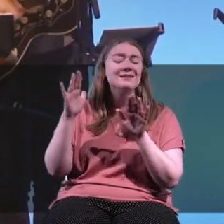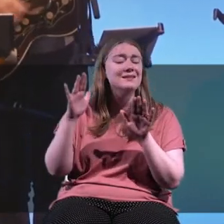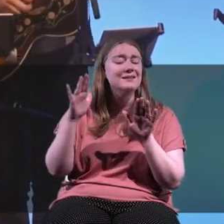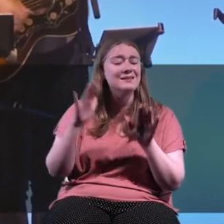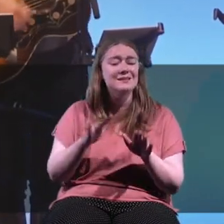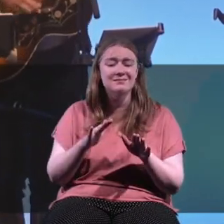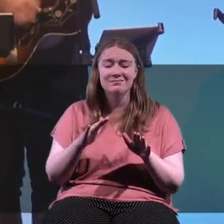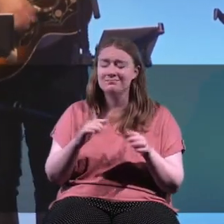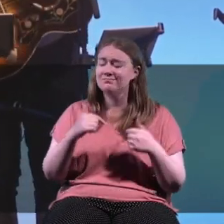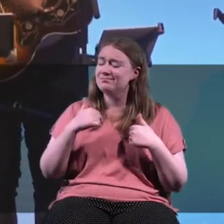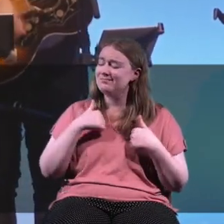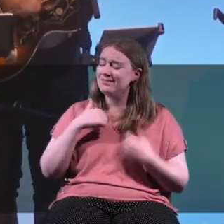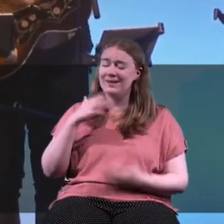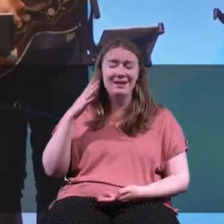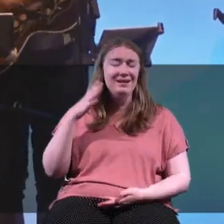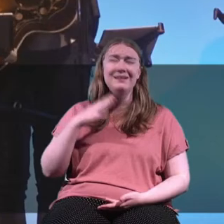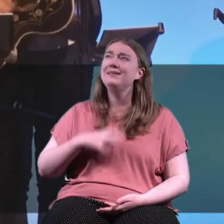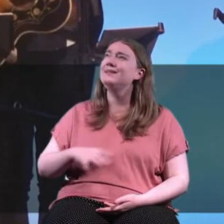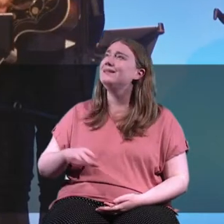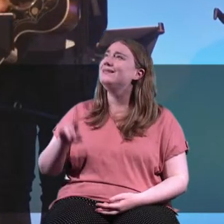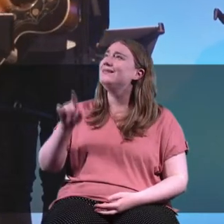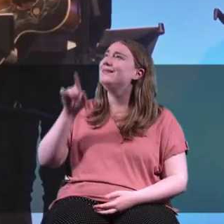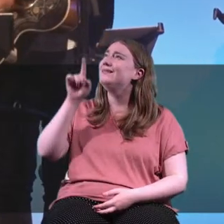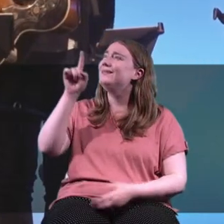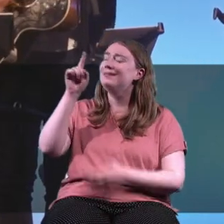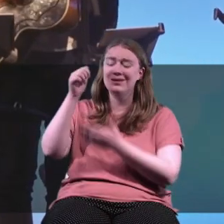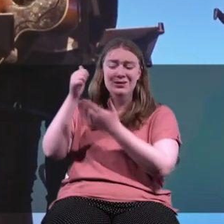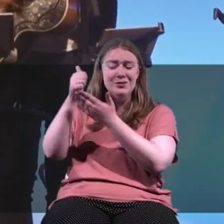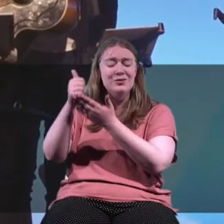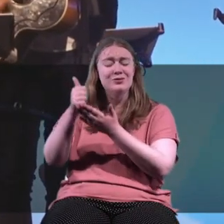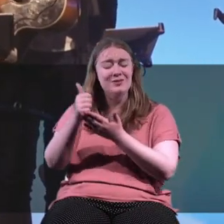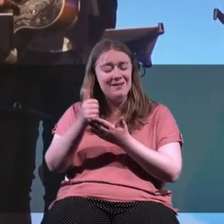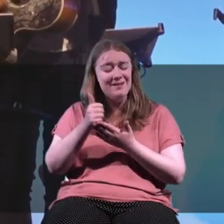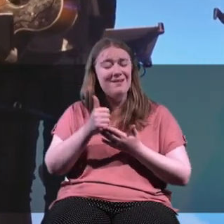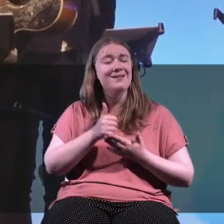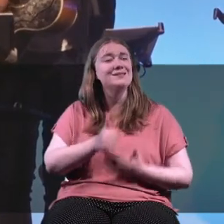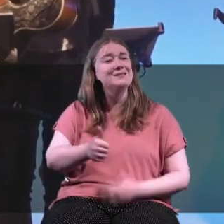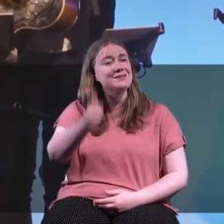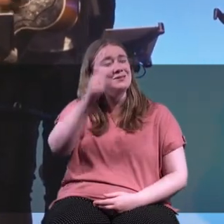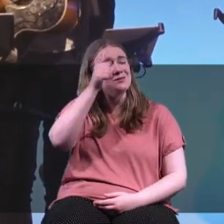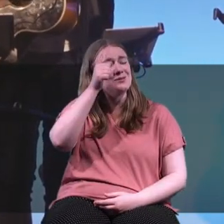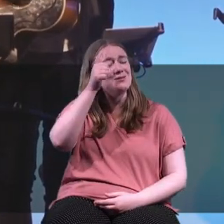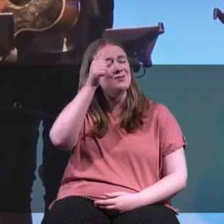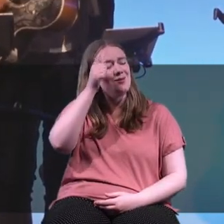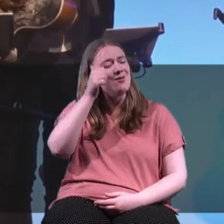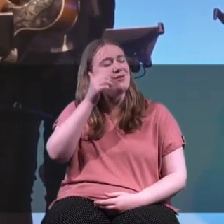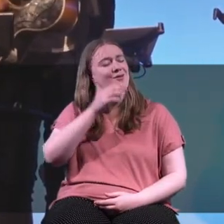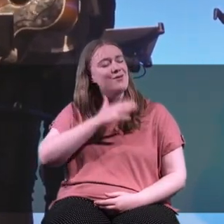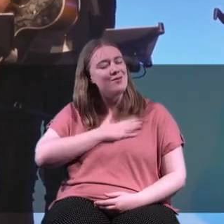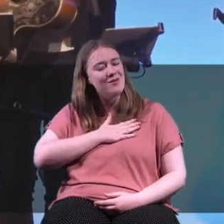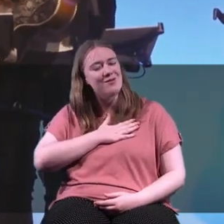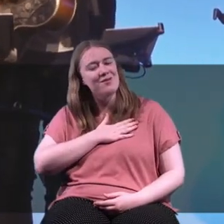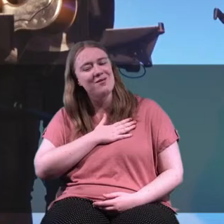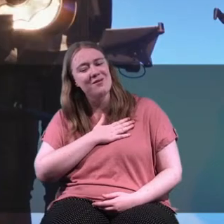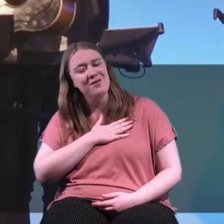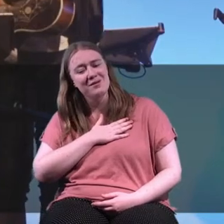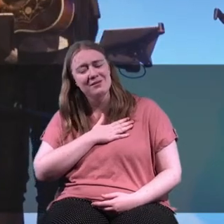mercy. How I need your grace to know.